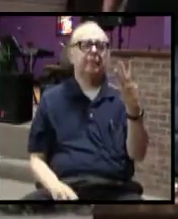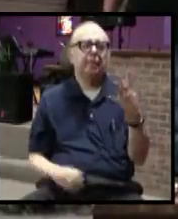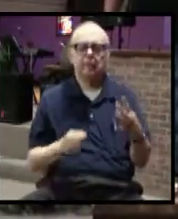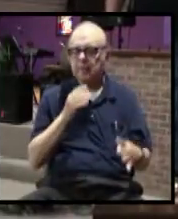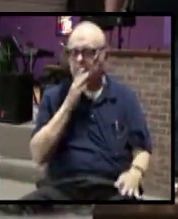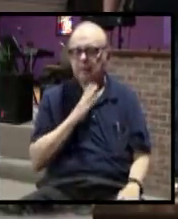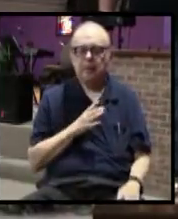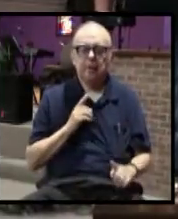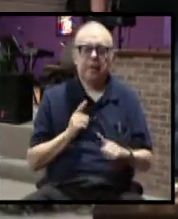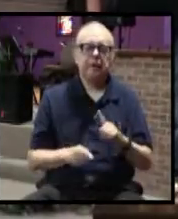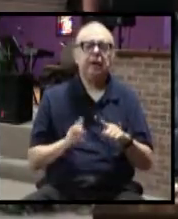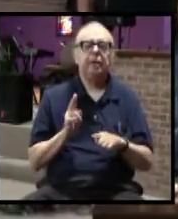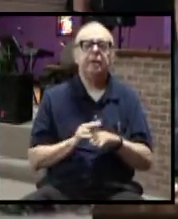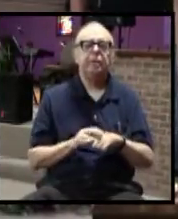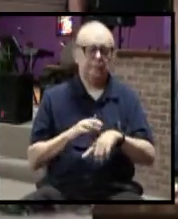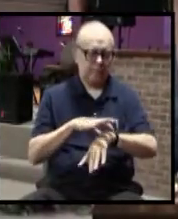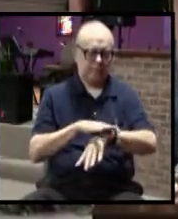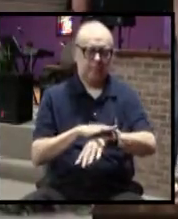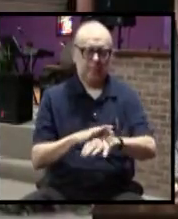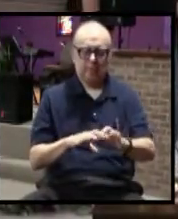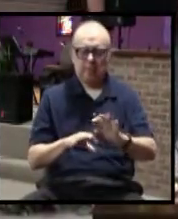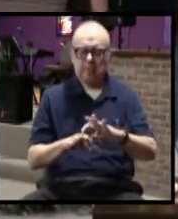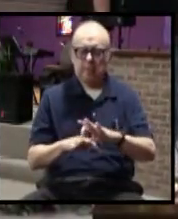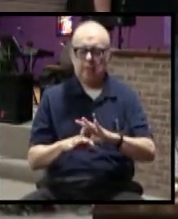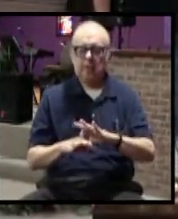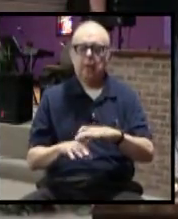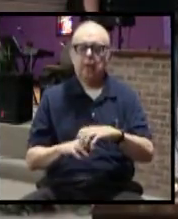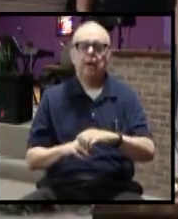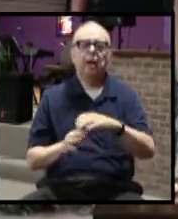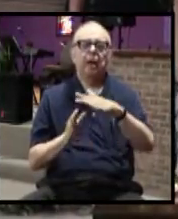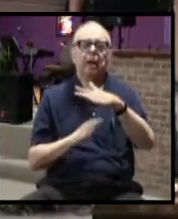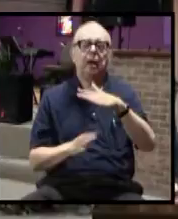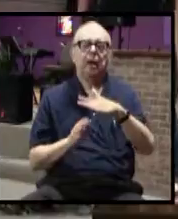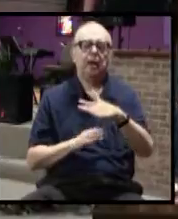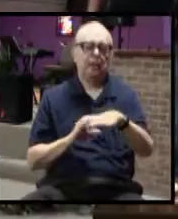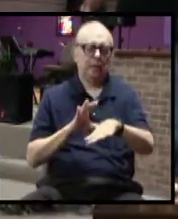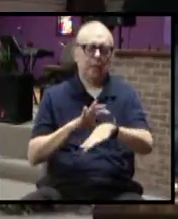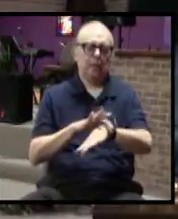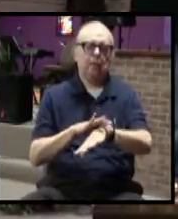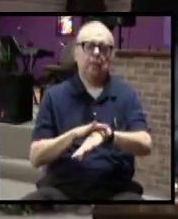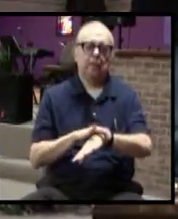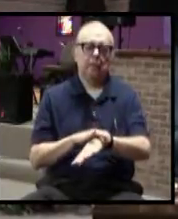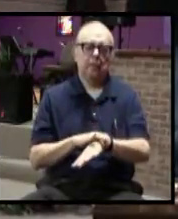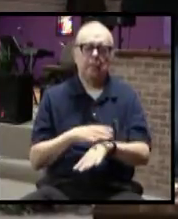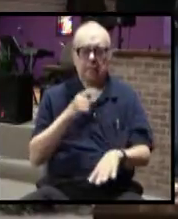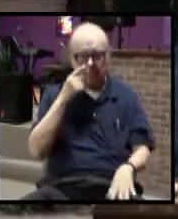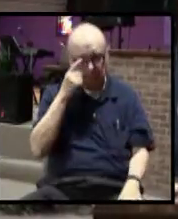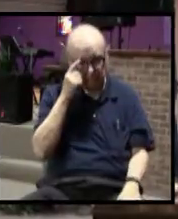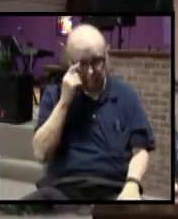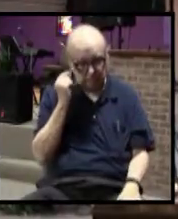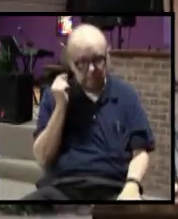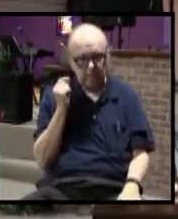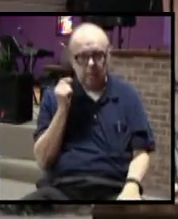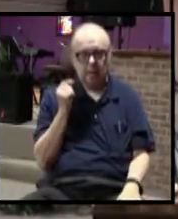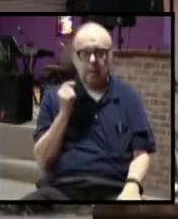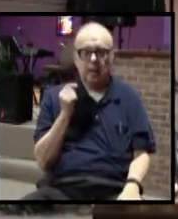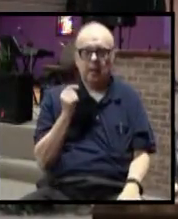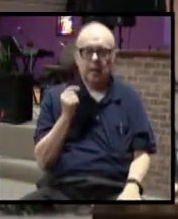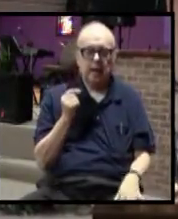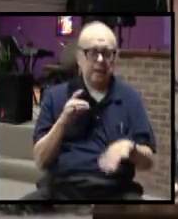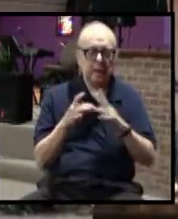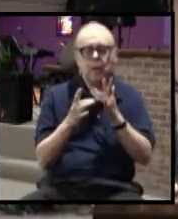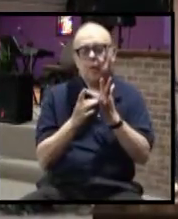Number four, women could not wear jewelry except for basically bracelets, glasses,